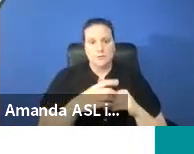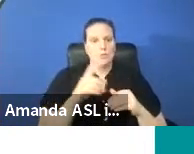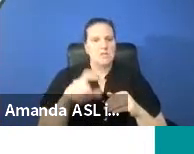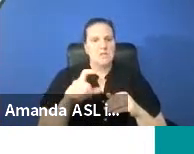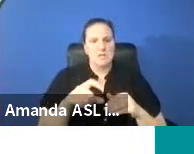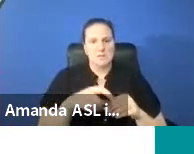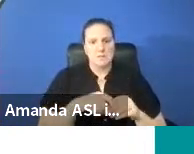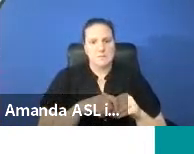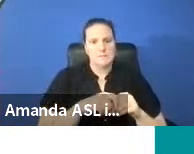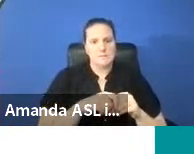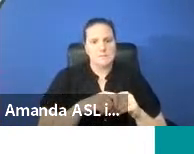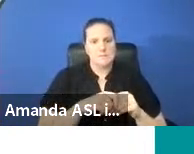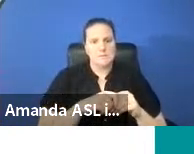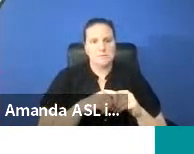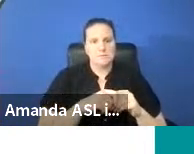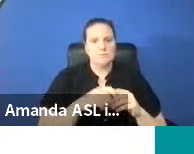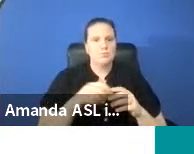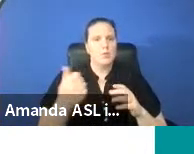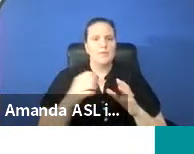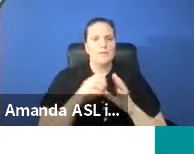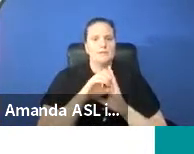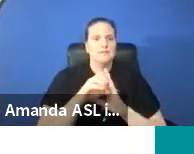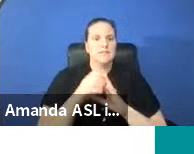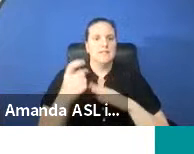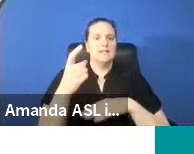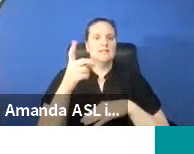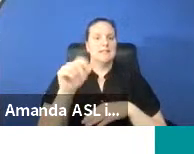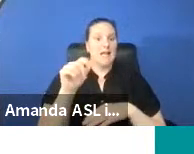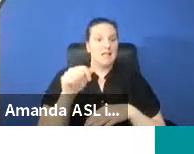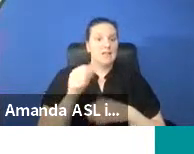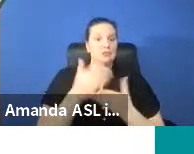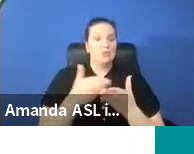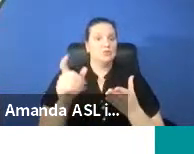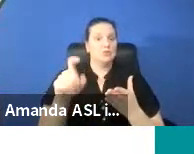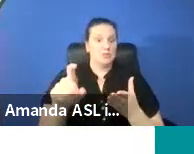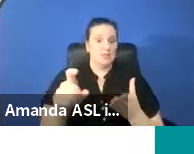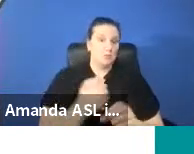What other existing data sources might we be able to tap into?